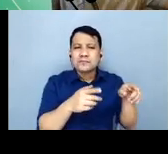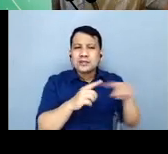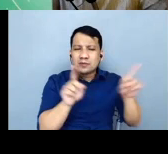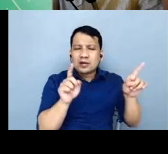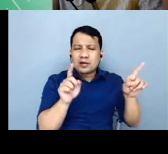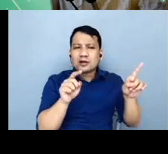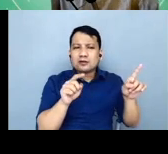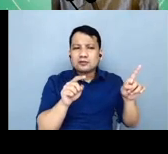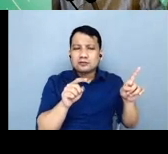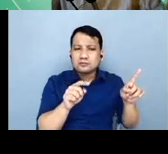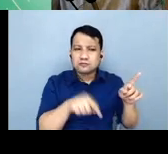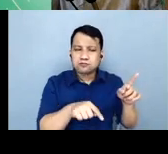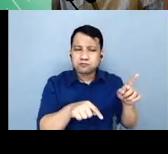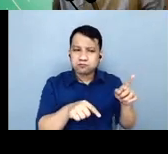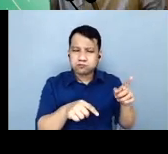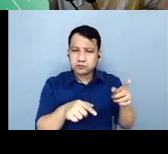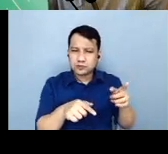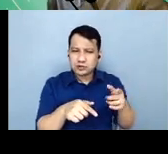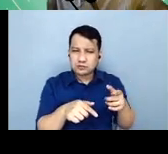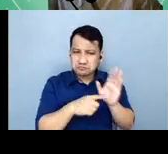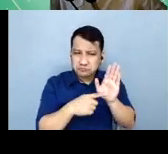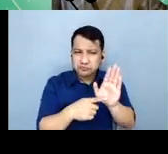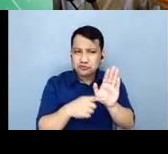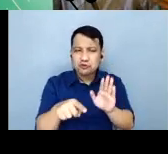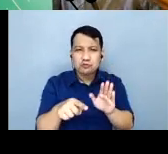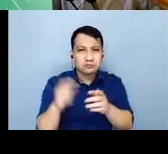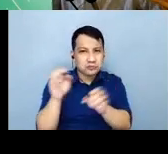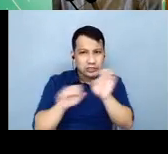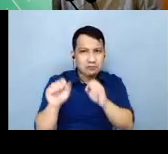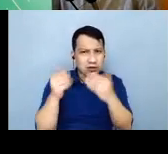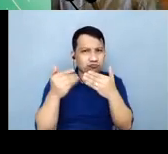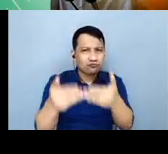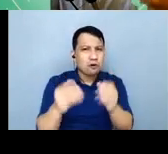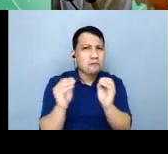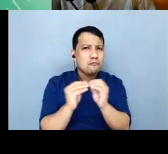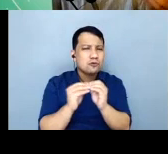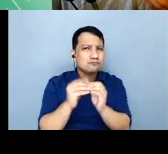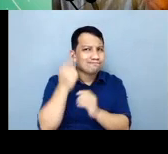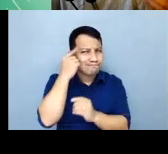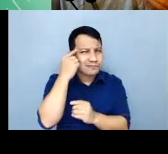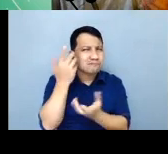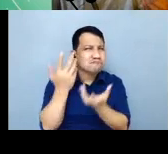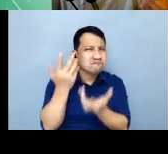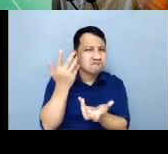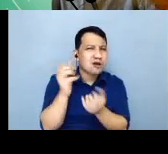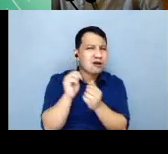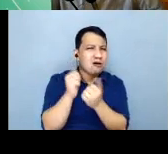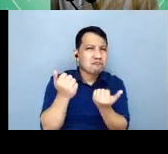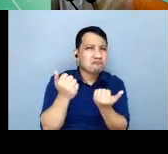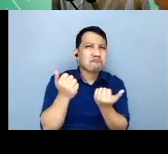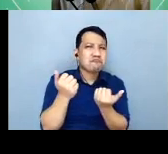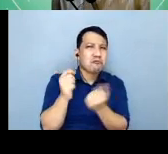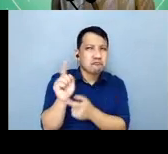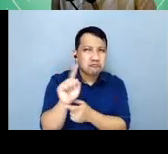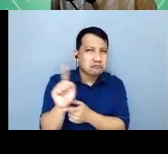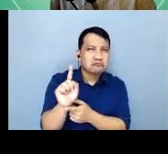it shatters it by introducing these elements of sustainability that makes you rethink and question what